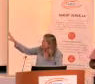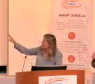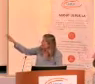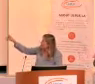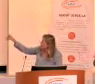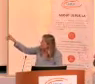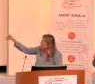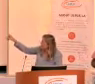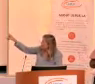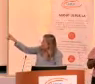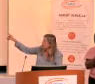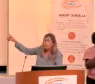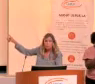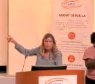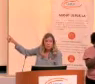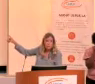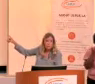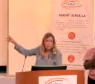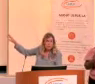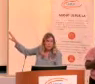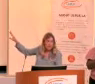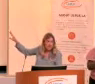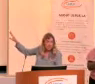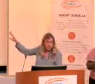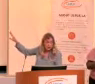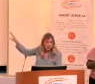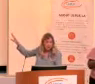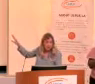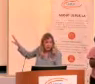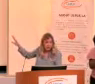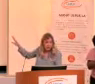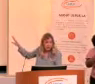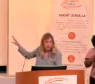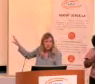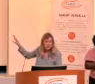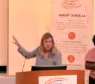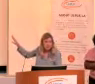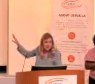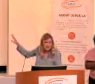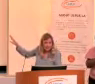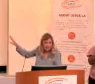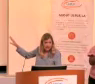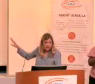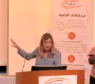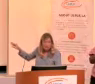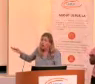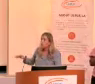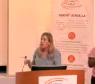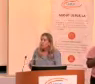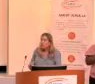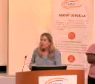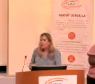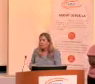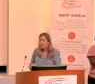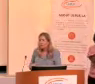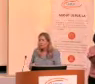And the other thing too, these are 40-year-olds on average that are going on to dialysis. Why